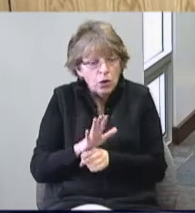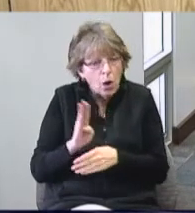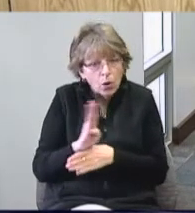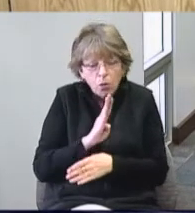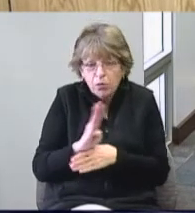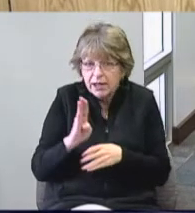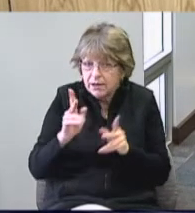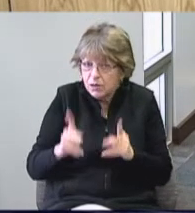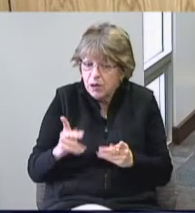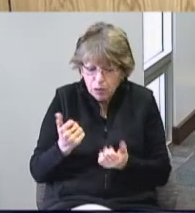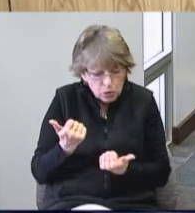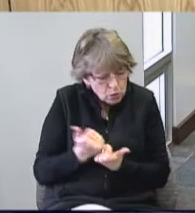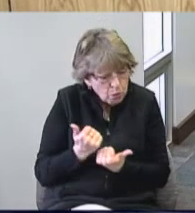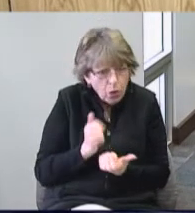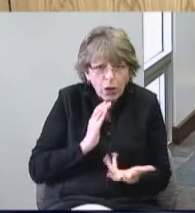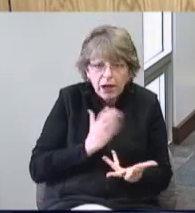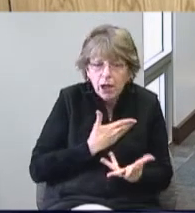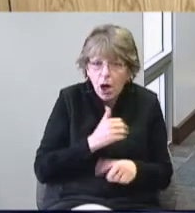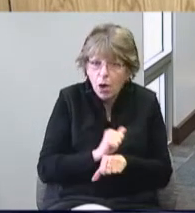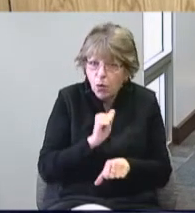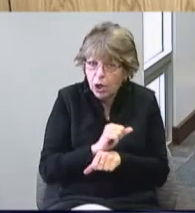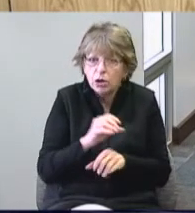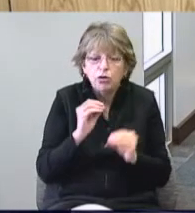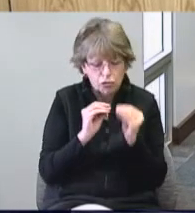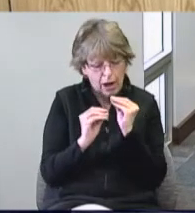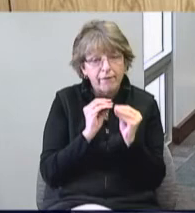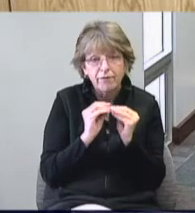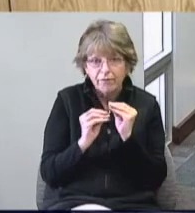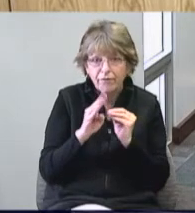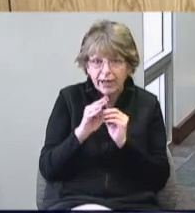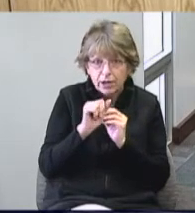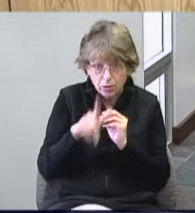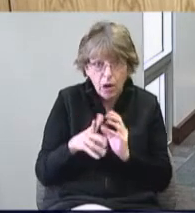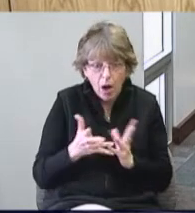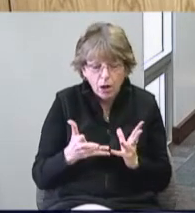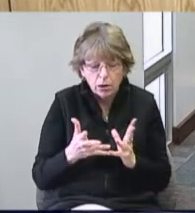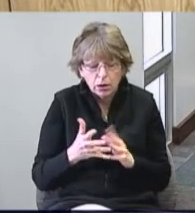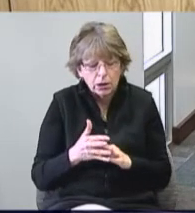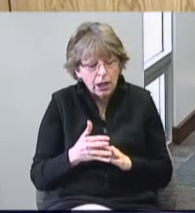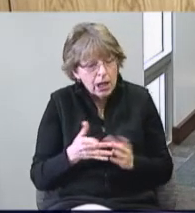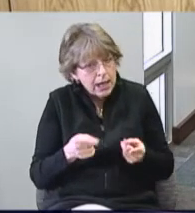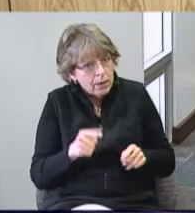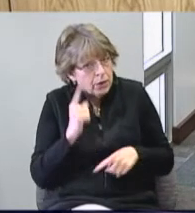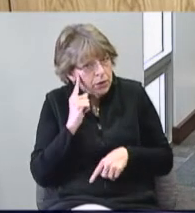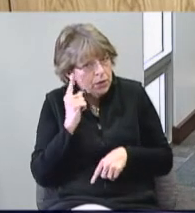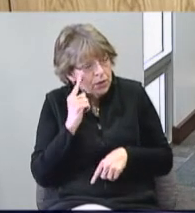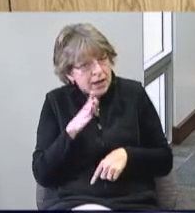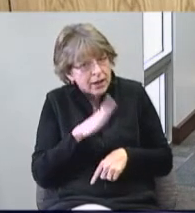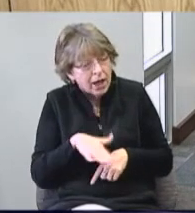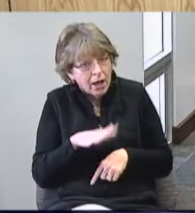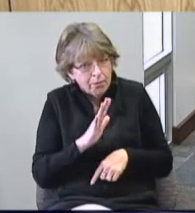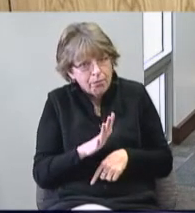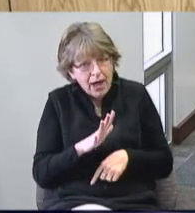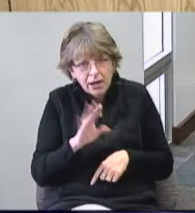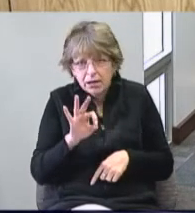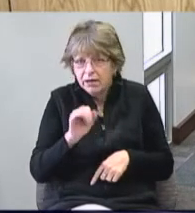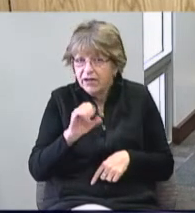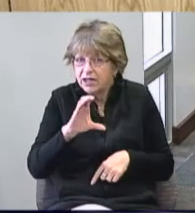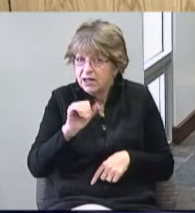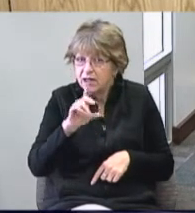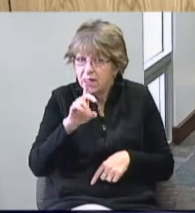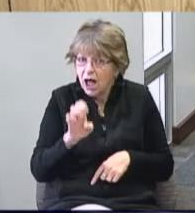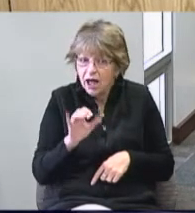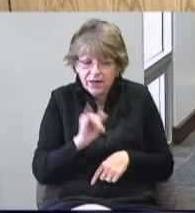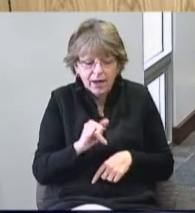the work that we're doing to fix the mall, if you will. When you think about the Basanti that was torn down, when you think about